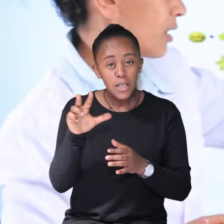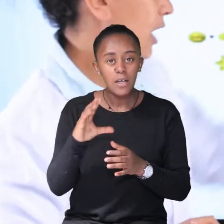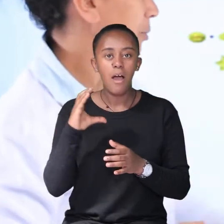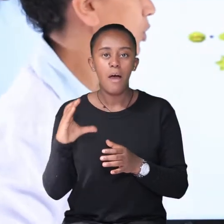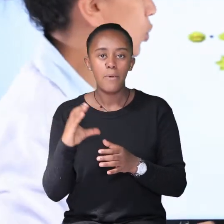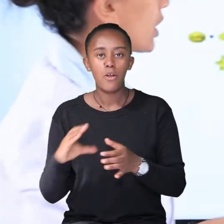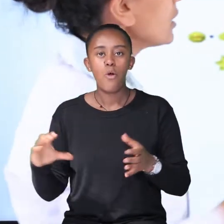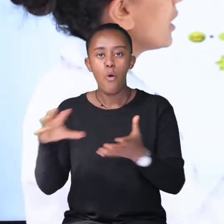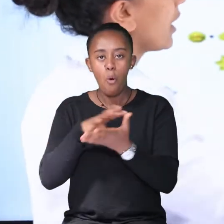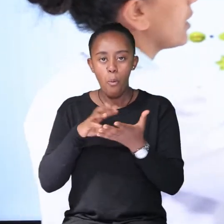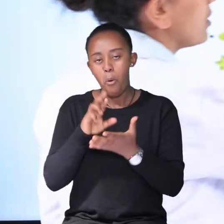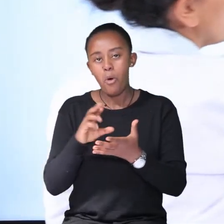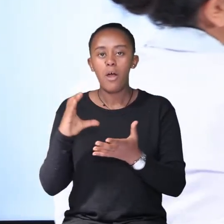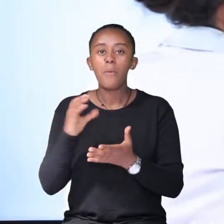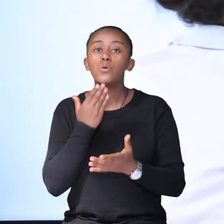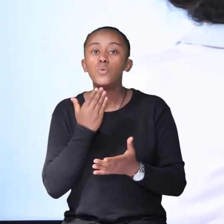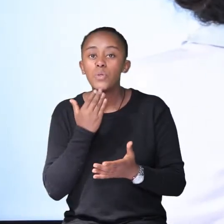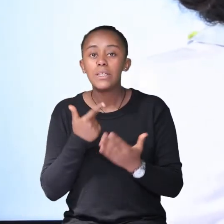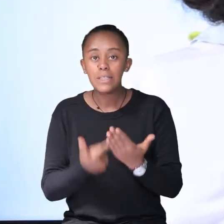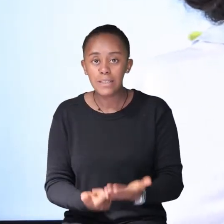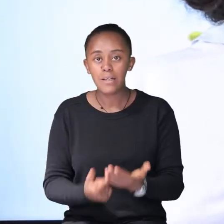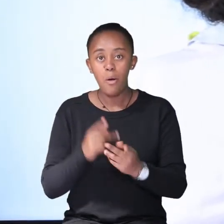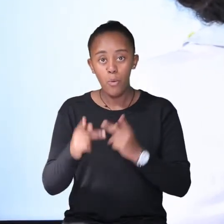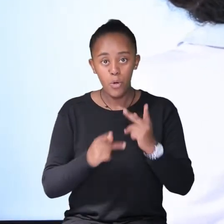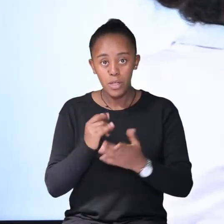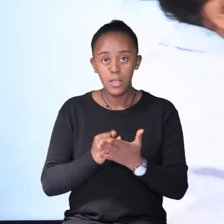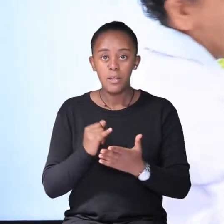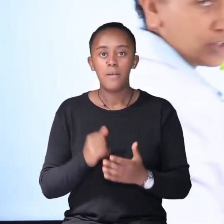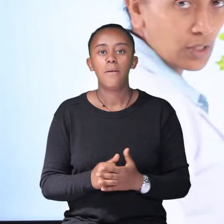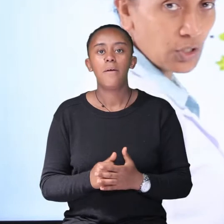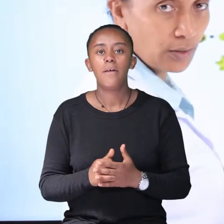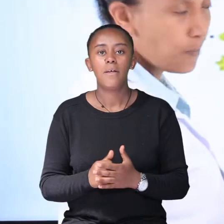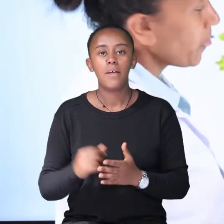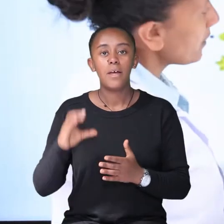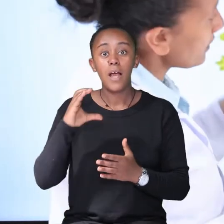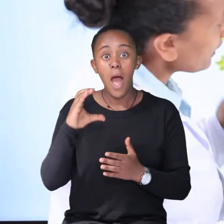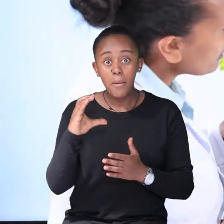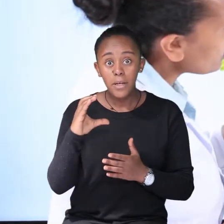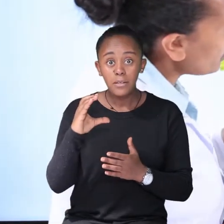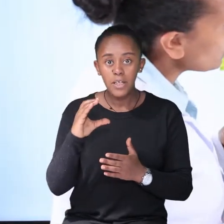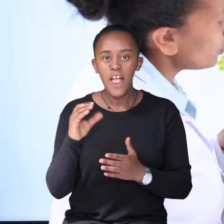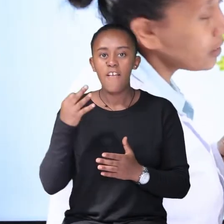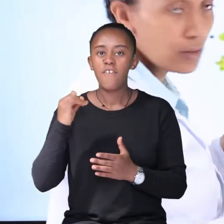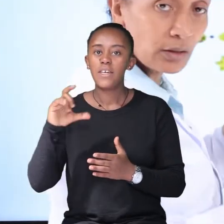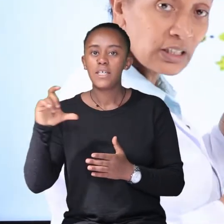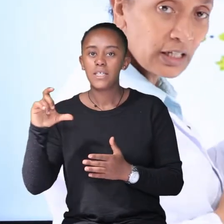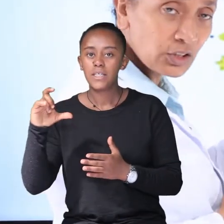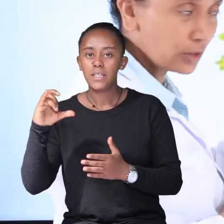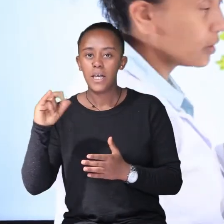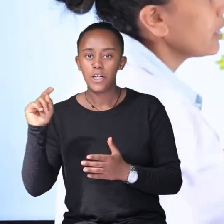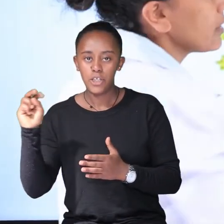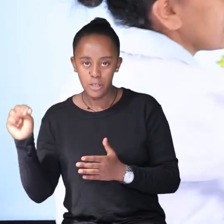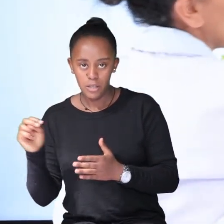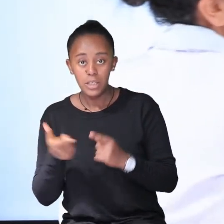a 3-carbon sugar. And in this process, it is known as carbon fixation. The second stage is